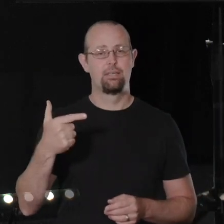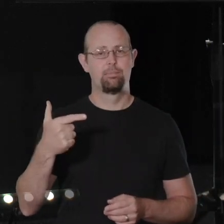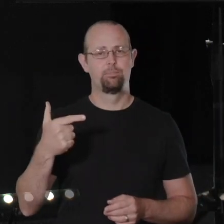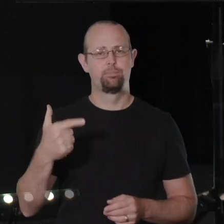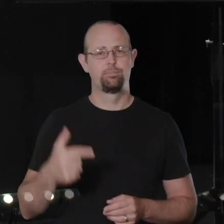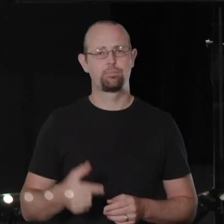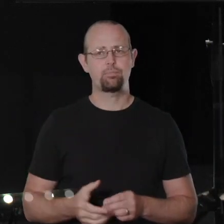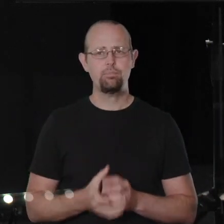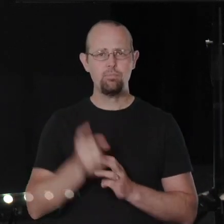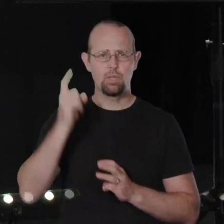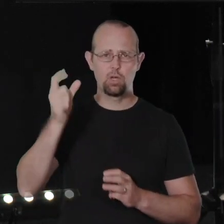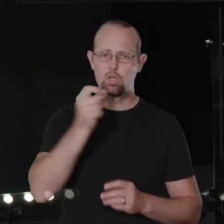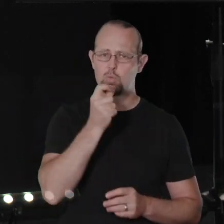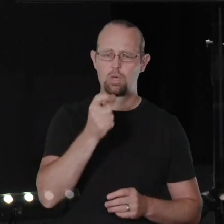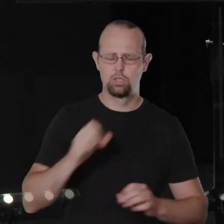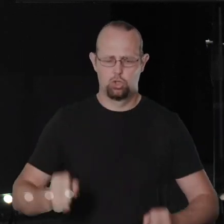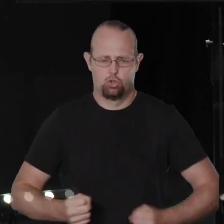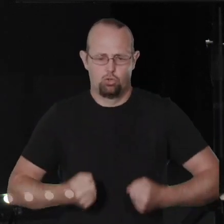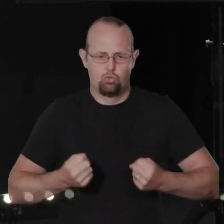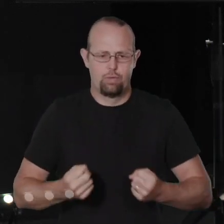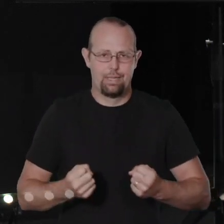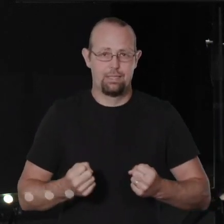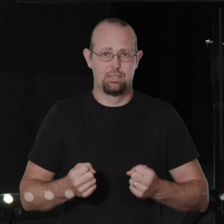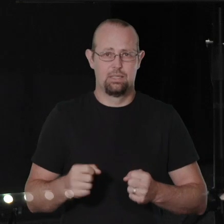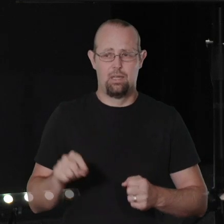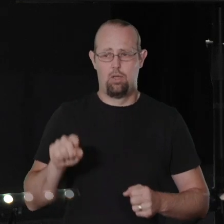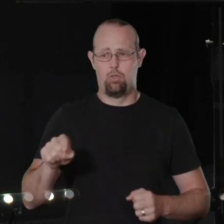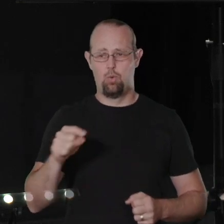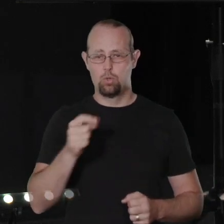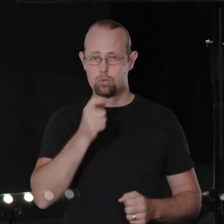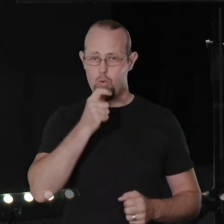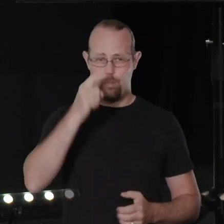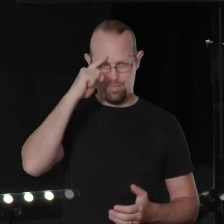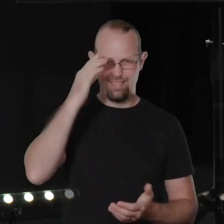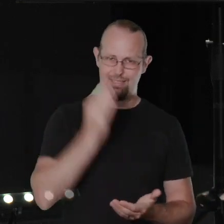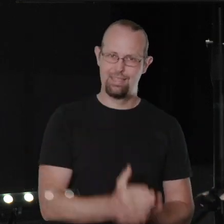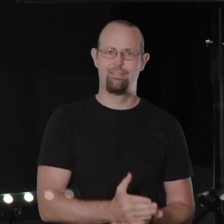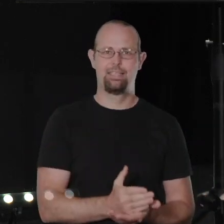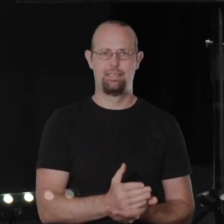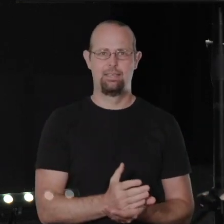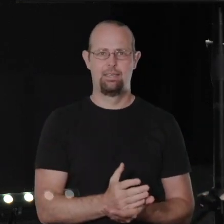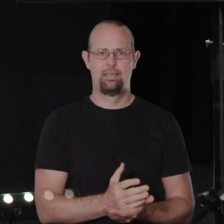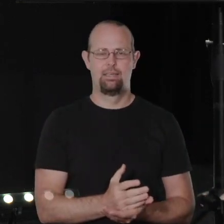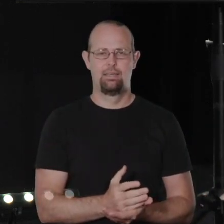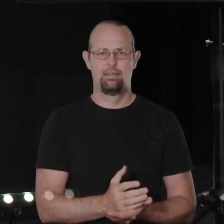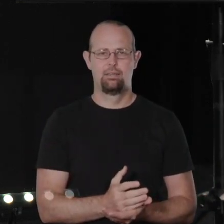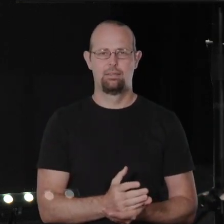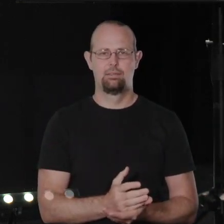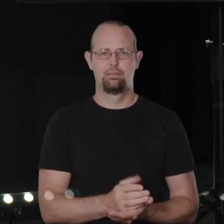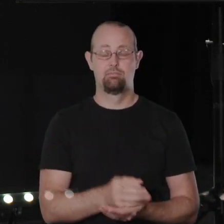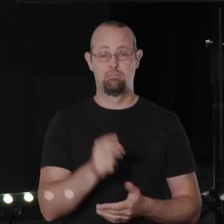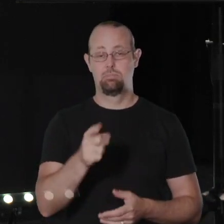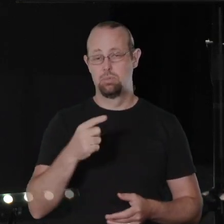God's word strengthens those who believe it. Each of us must decide what